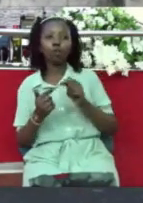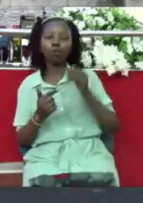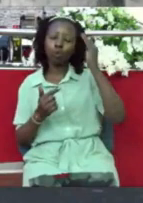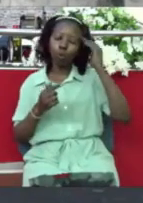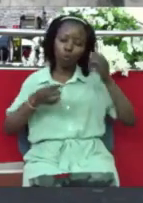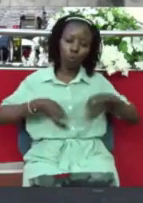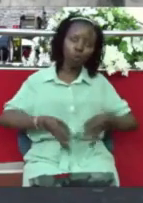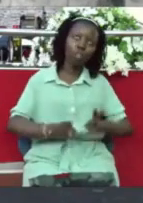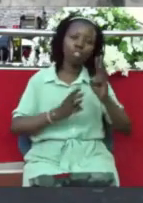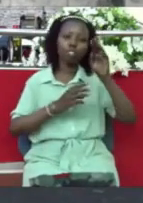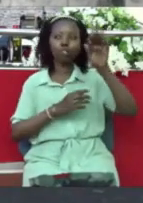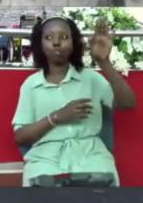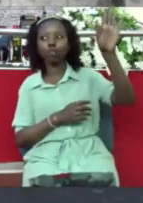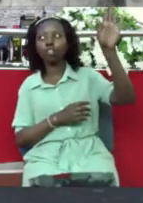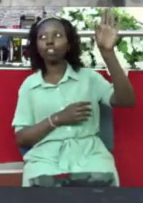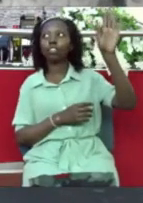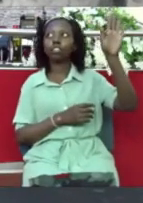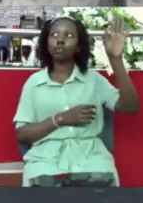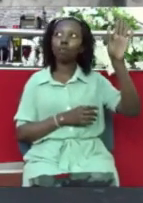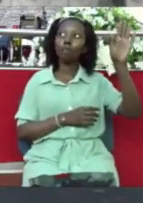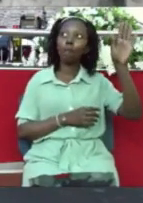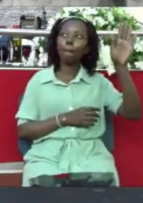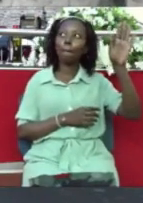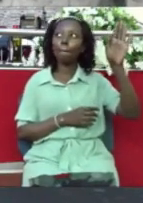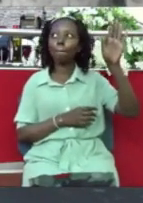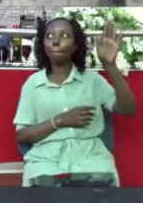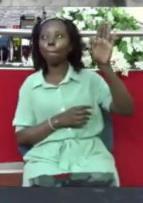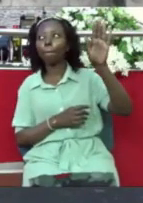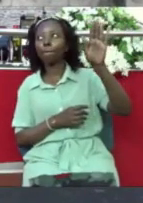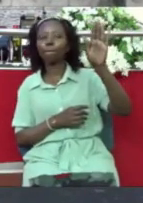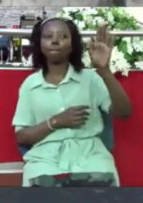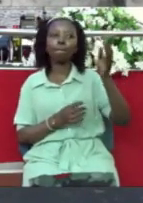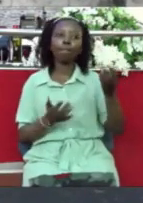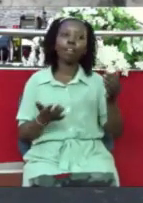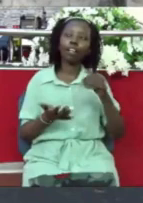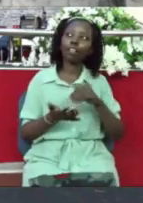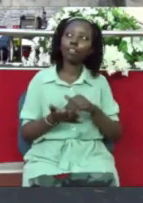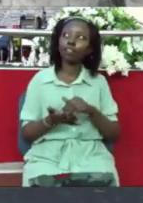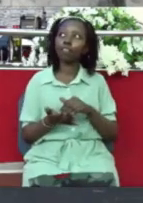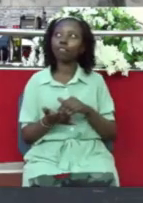will. Teach me one more time.